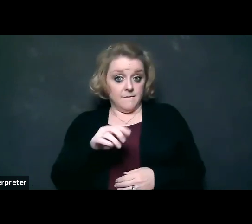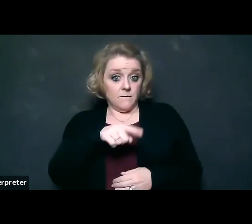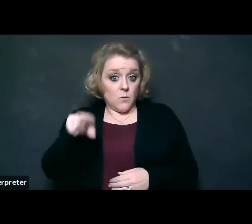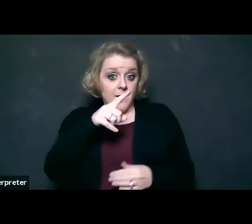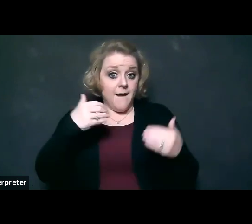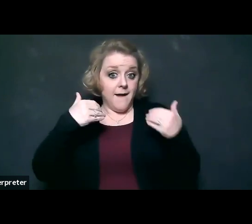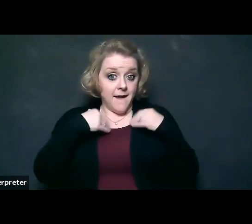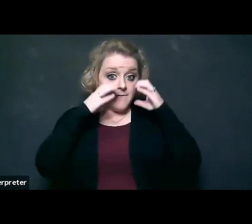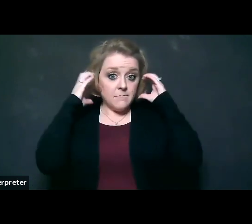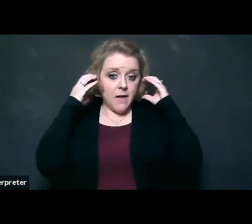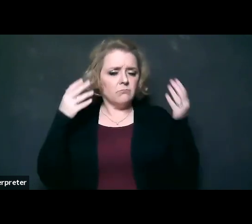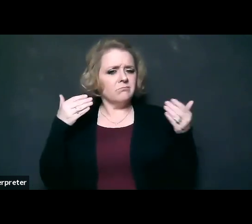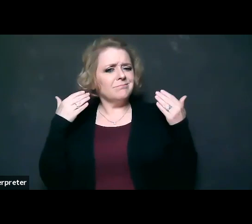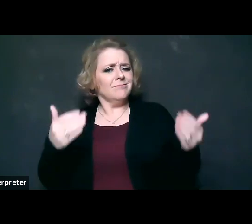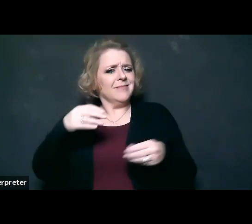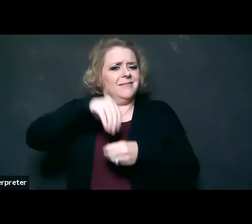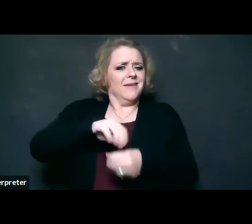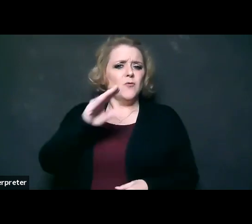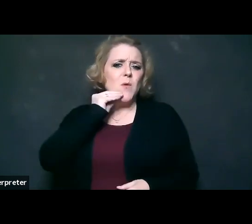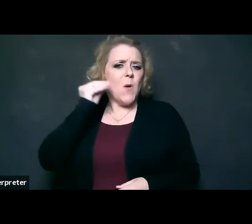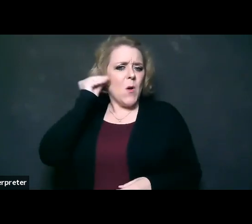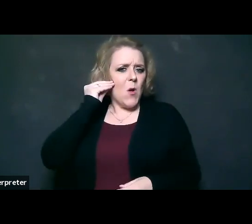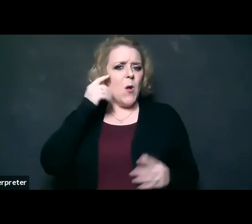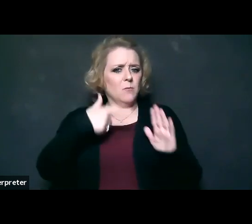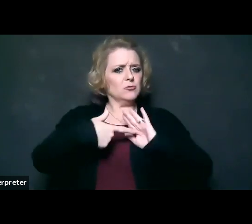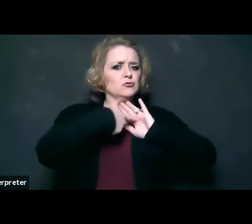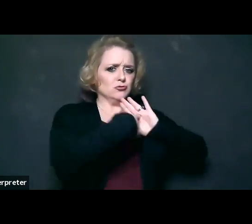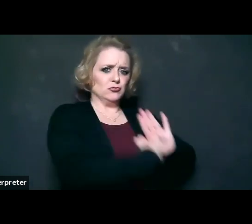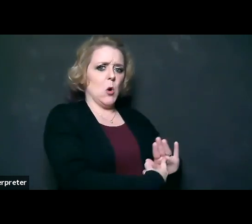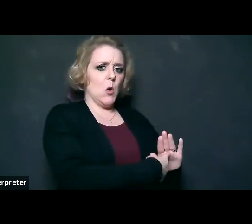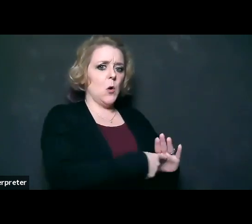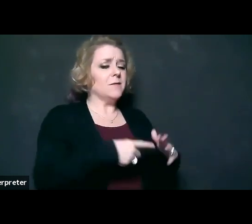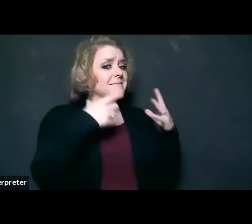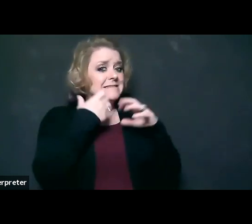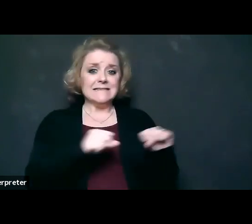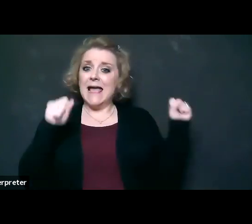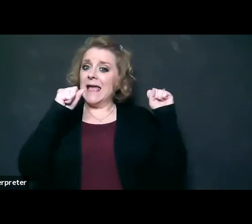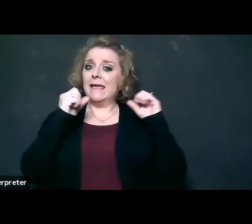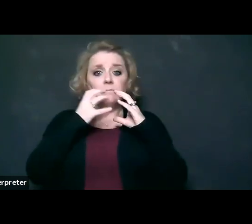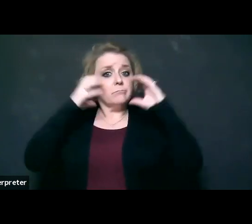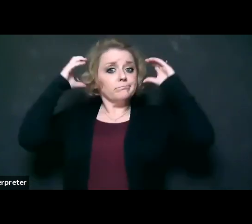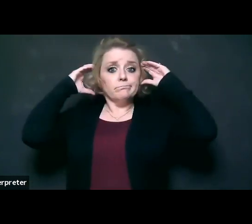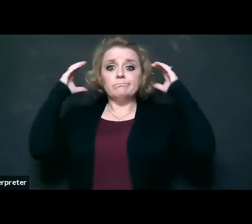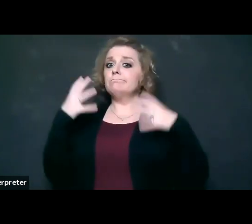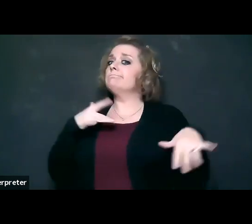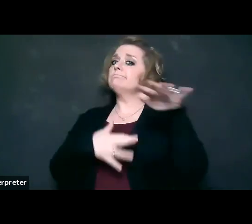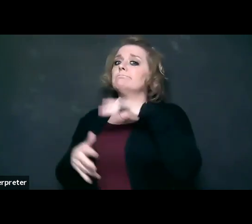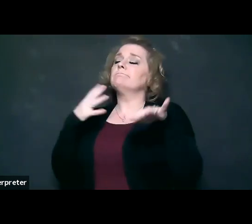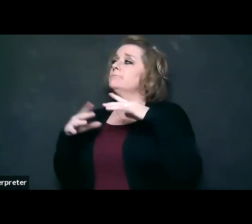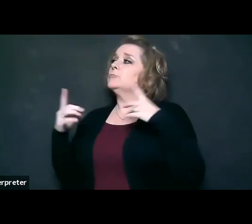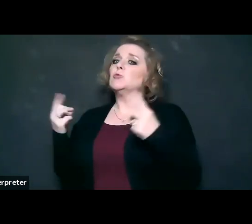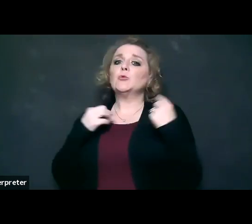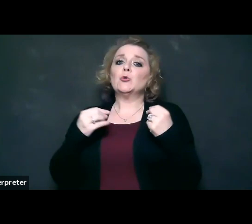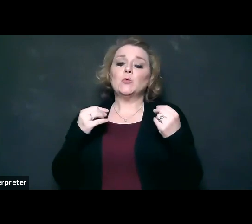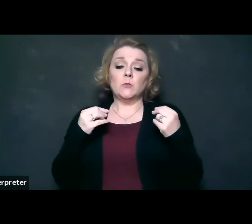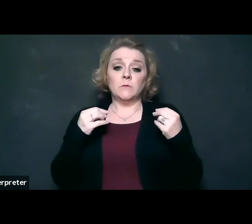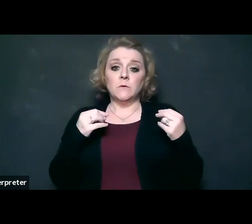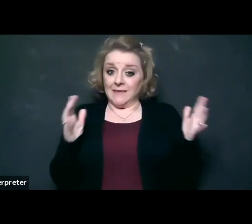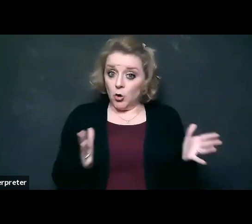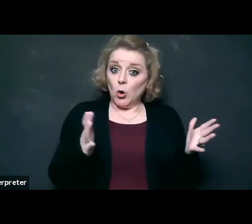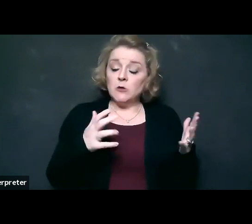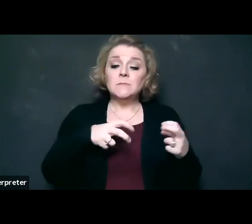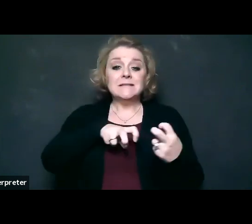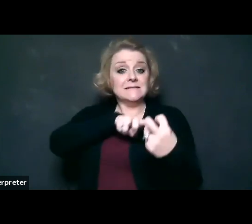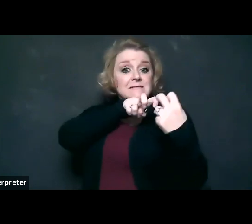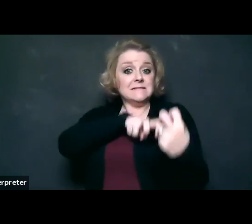around the house with a mask. We need to show them it is safe to be in a mask and to get around. And I encourage people, sit in front of a